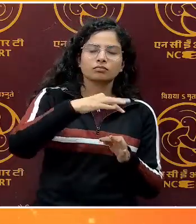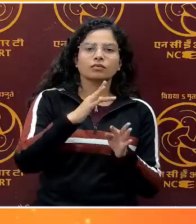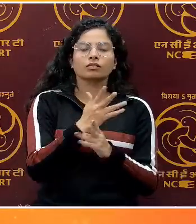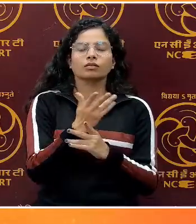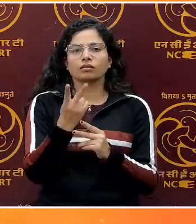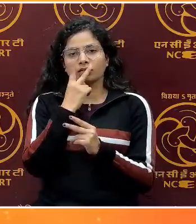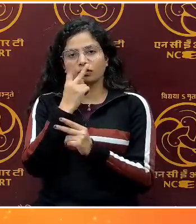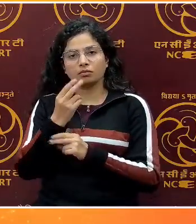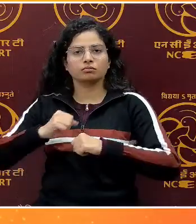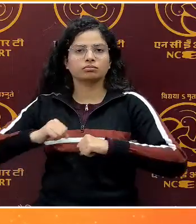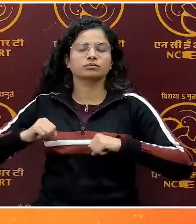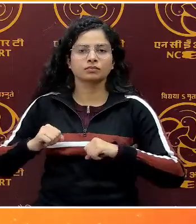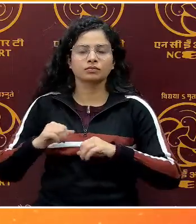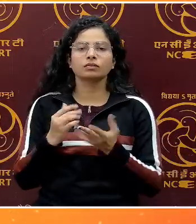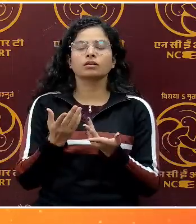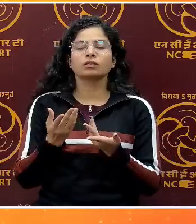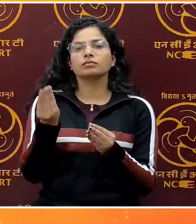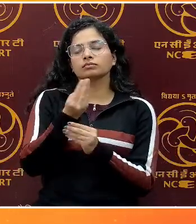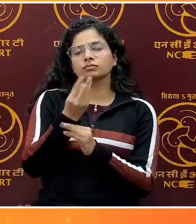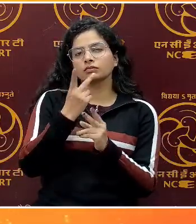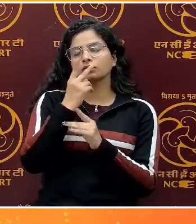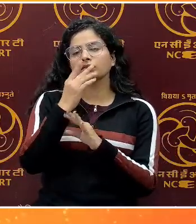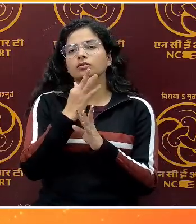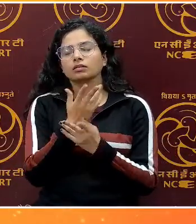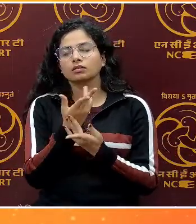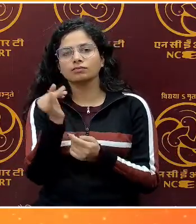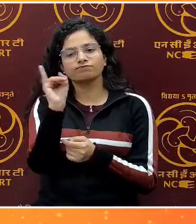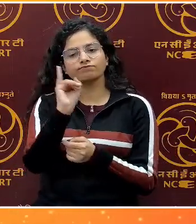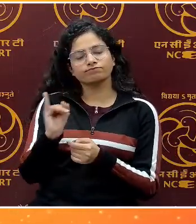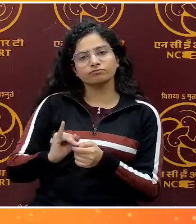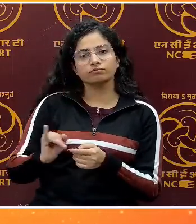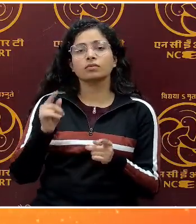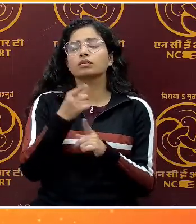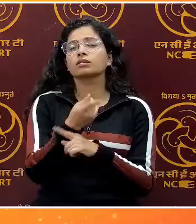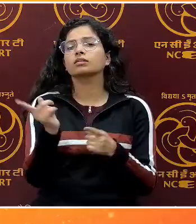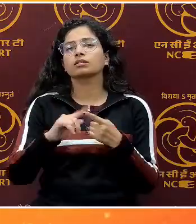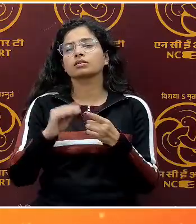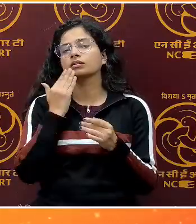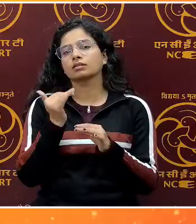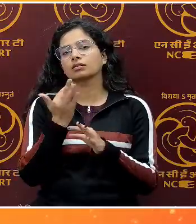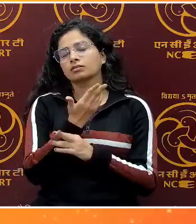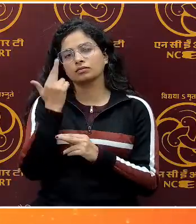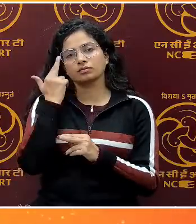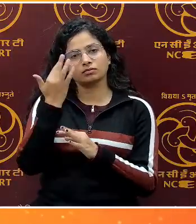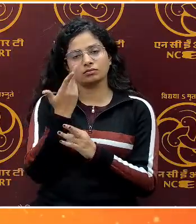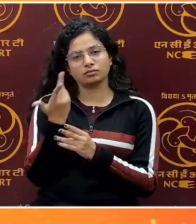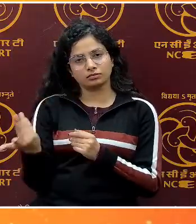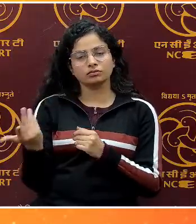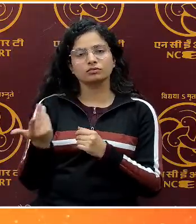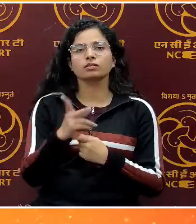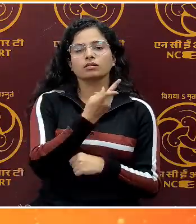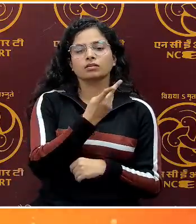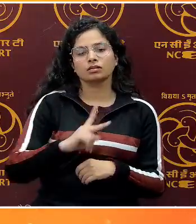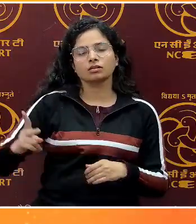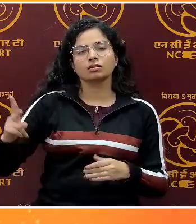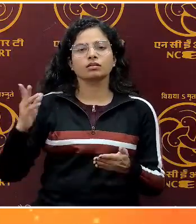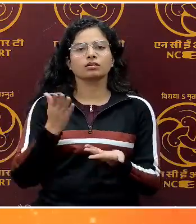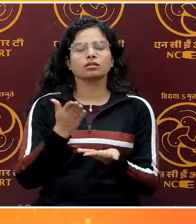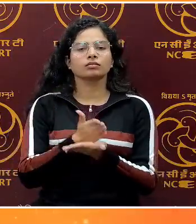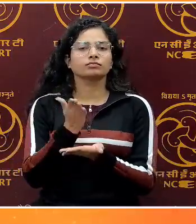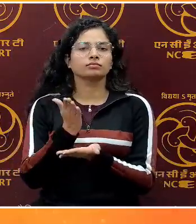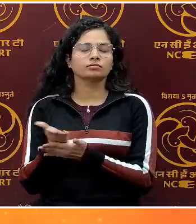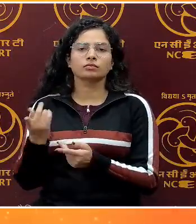we look fat, somewhere we look thin. So why that happens? That happens because of various mirrors which